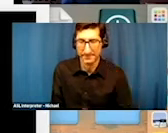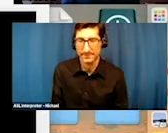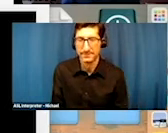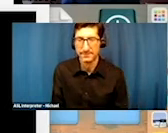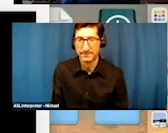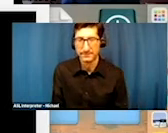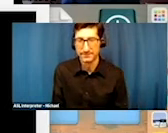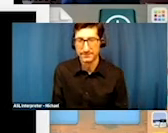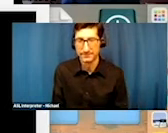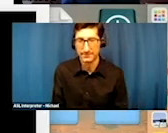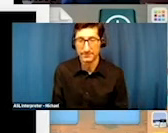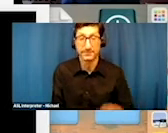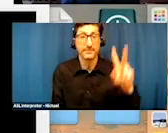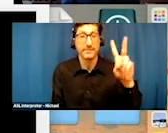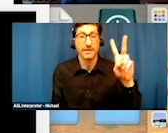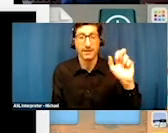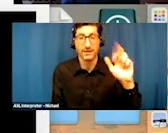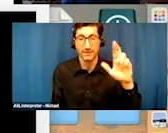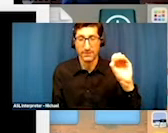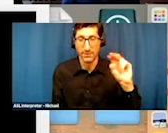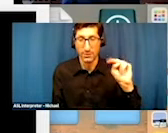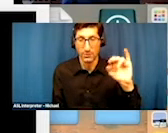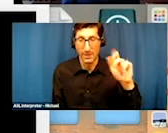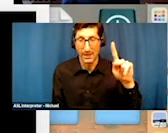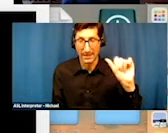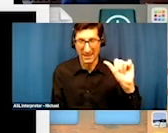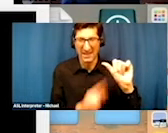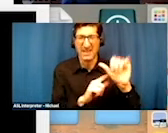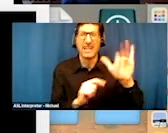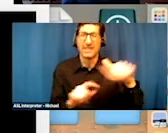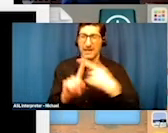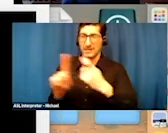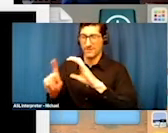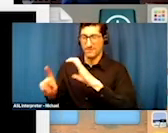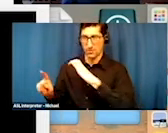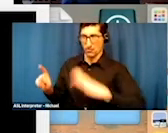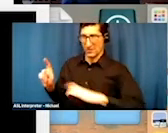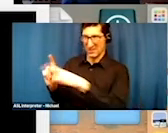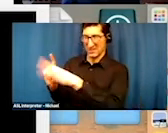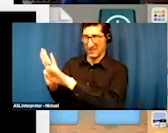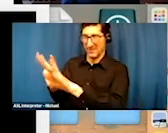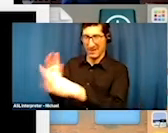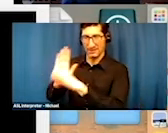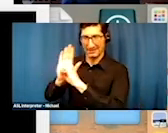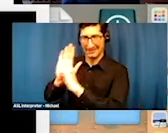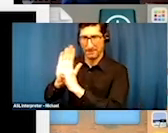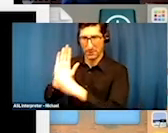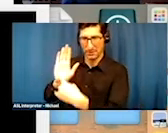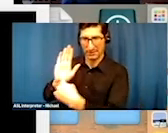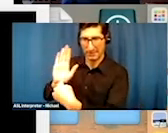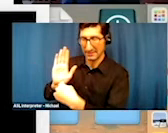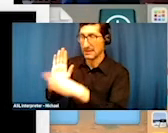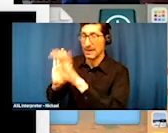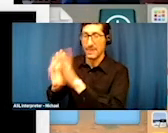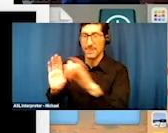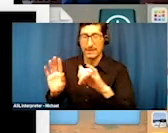Veronica is, um, taken from Christian iconography. And it's, uh, a form of miraculous portrait,